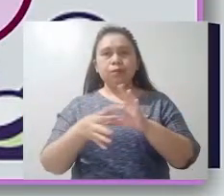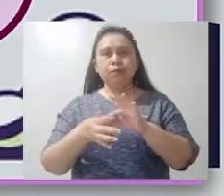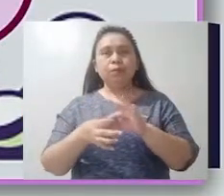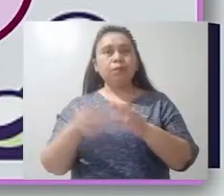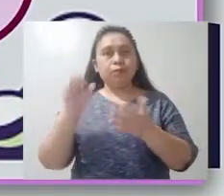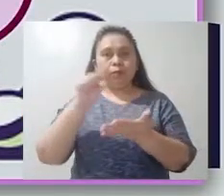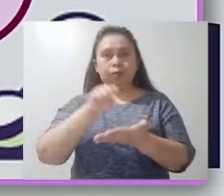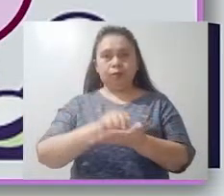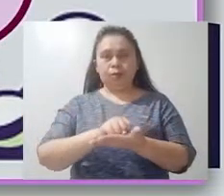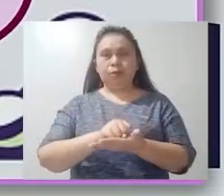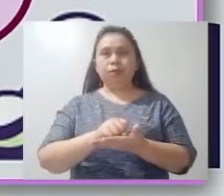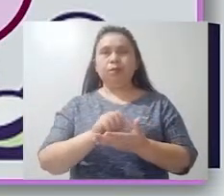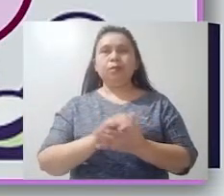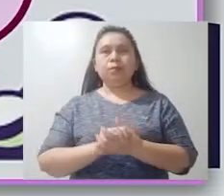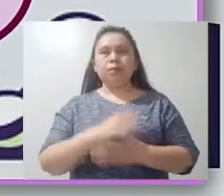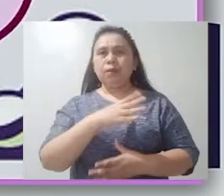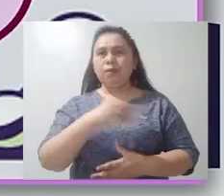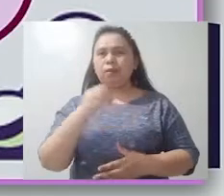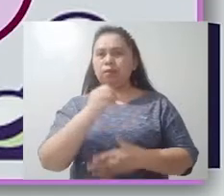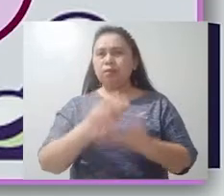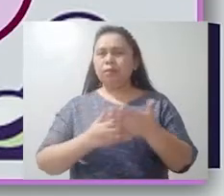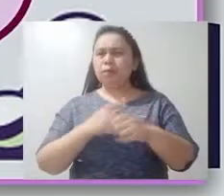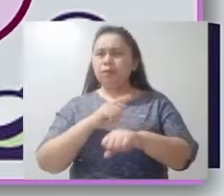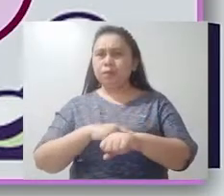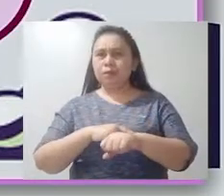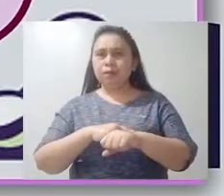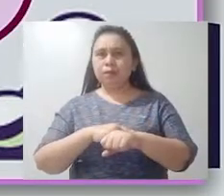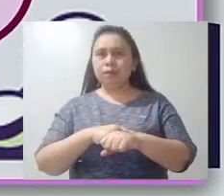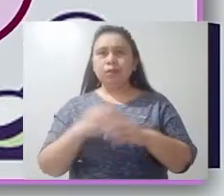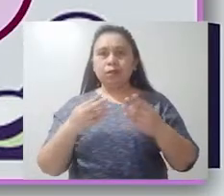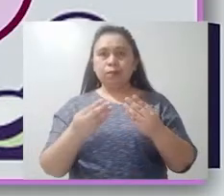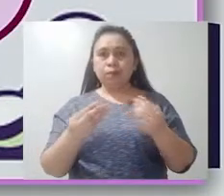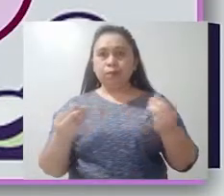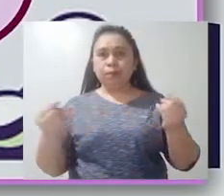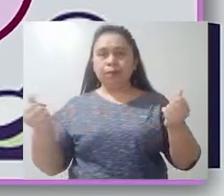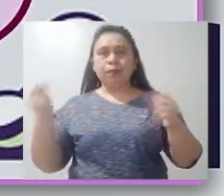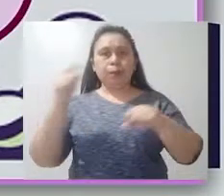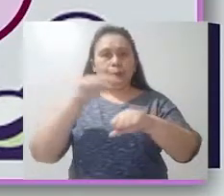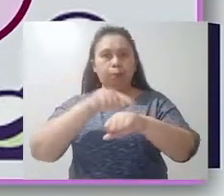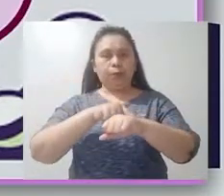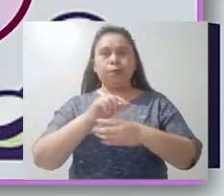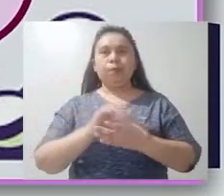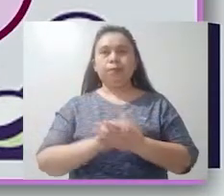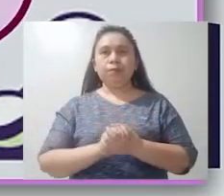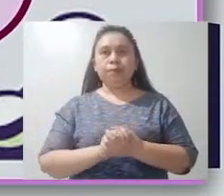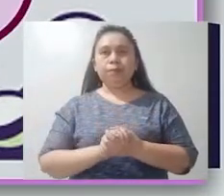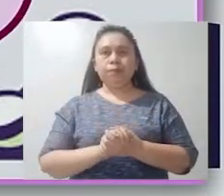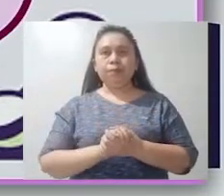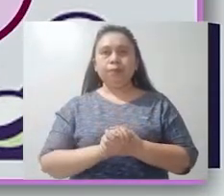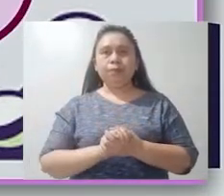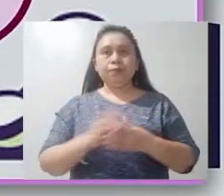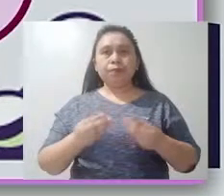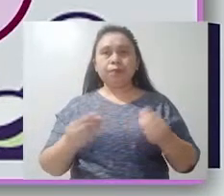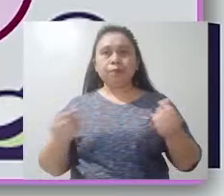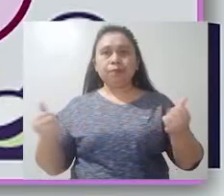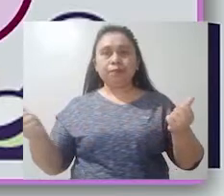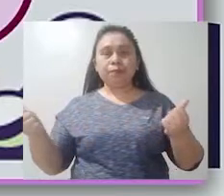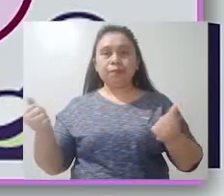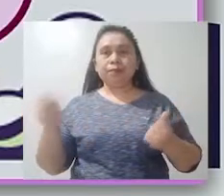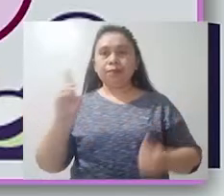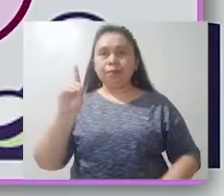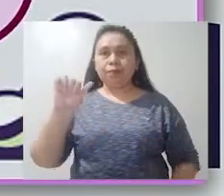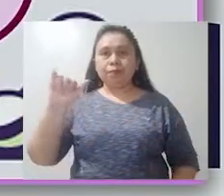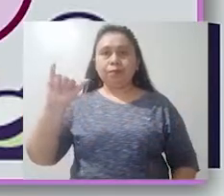and supernatant fluids, and sometimes up to their melting point. Evaporating dishes